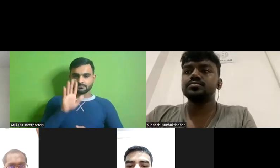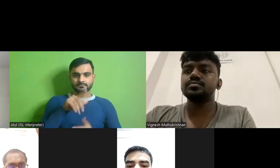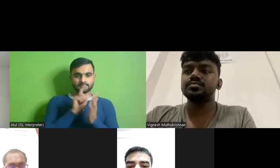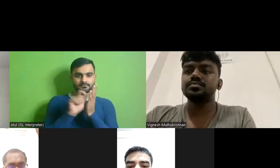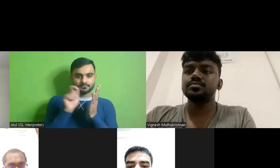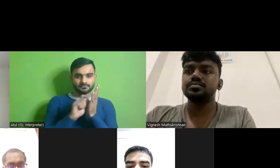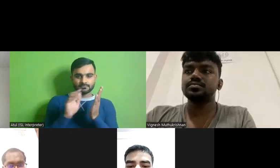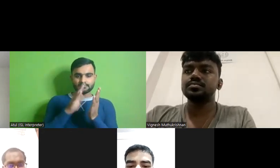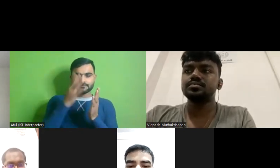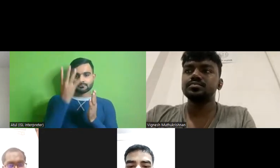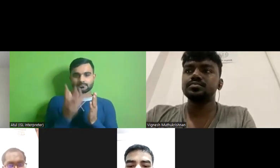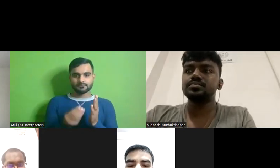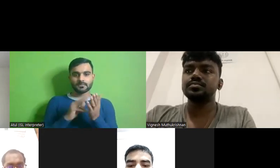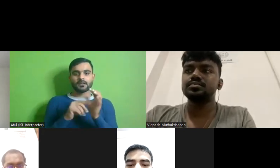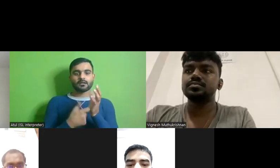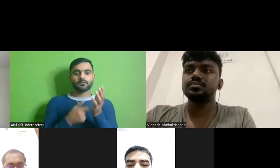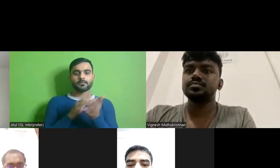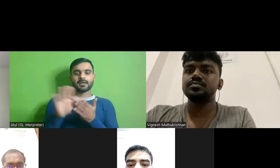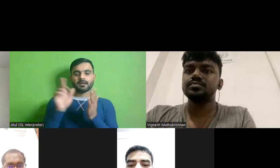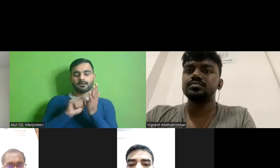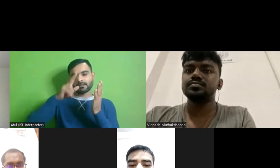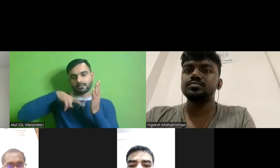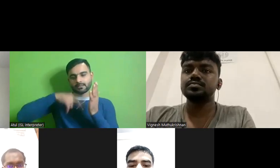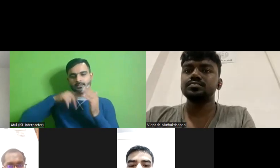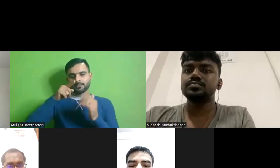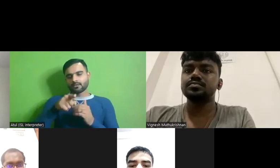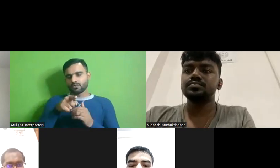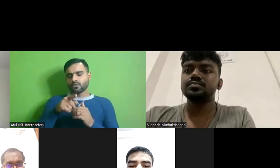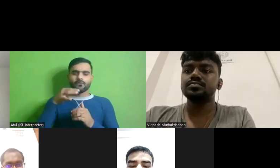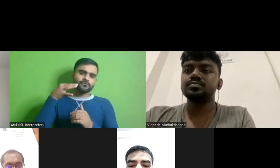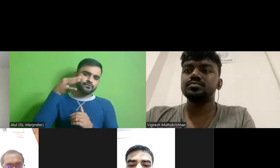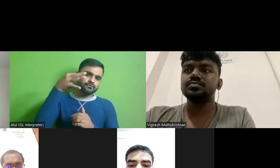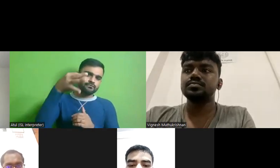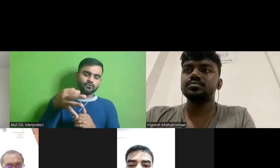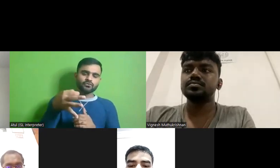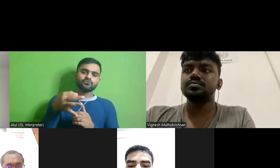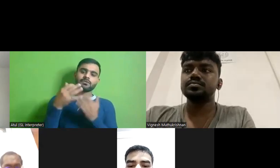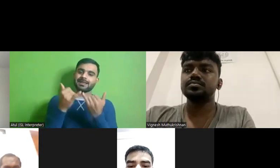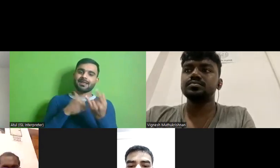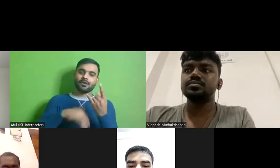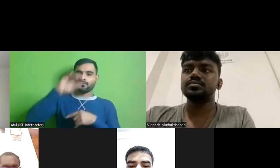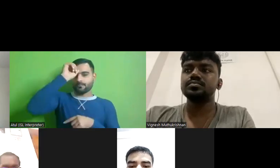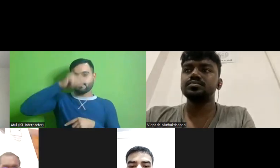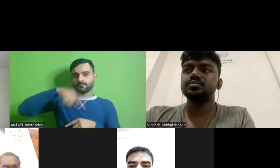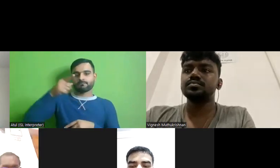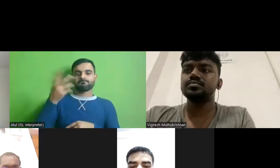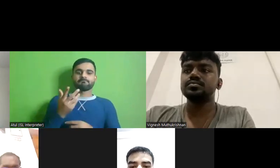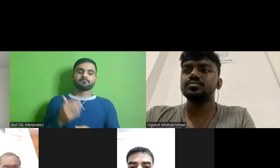book Night March. I have read that. What is the future of Next Light movement in India?